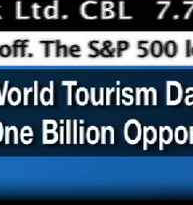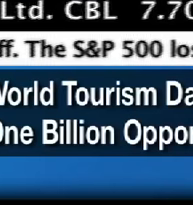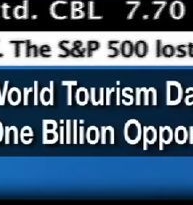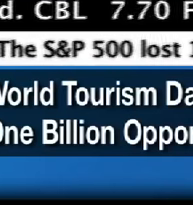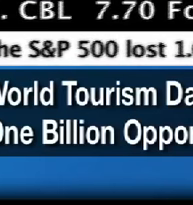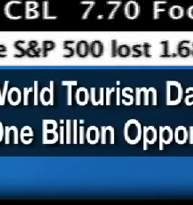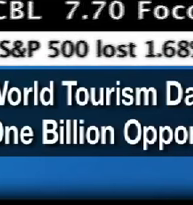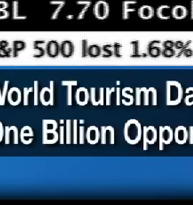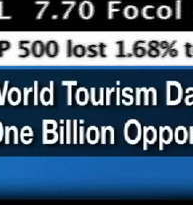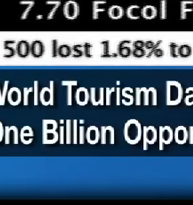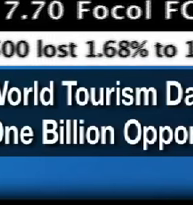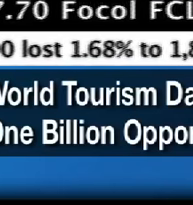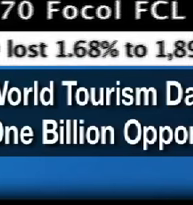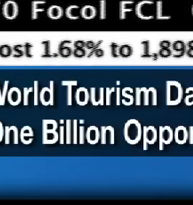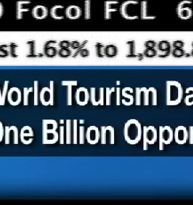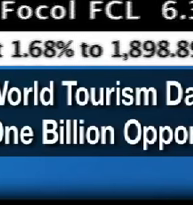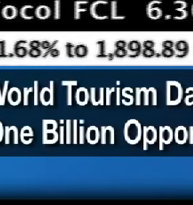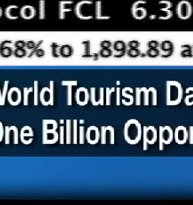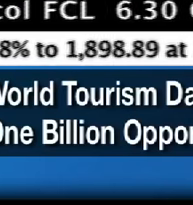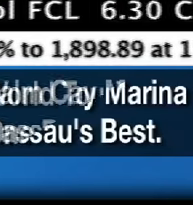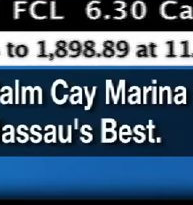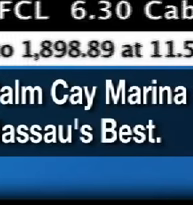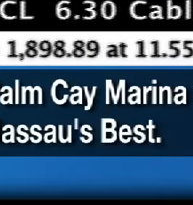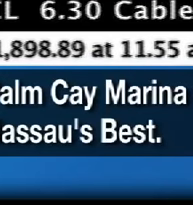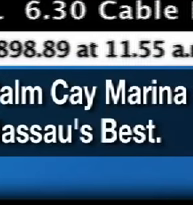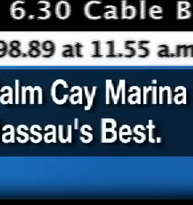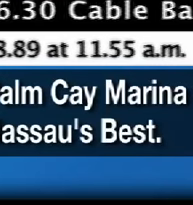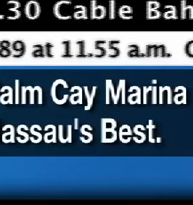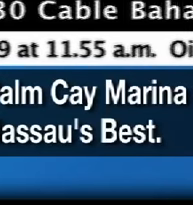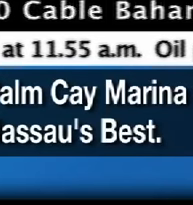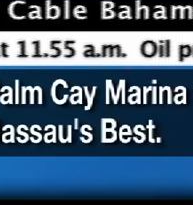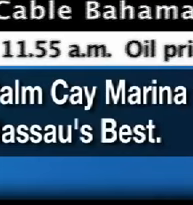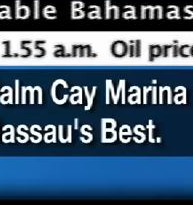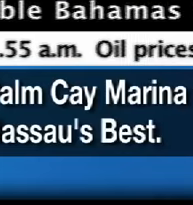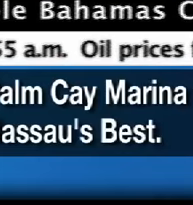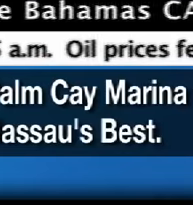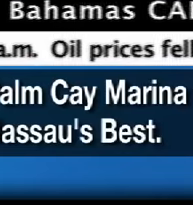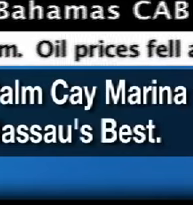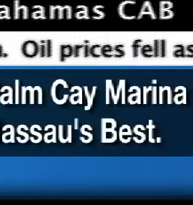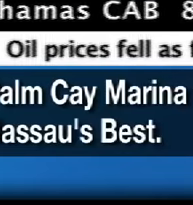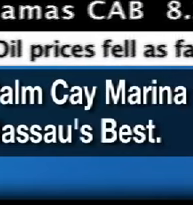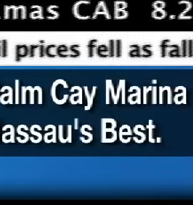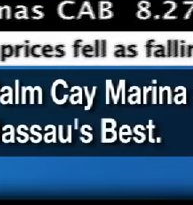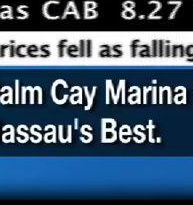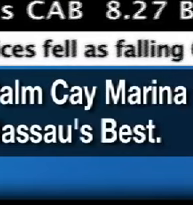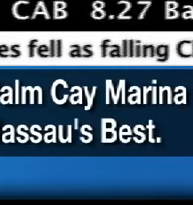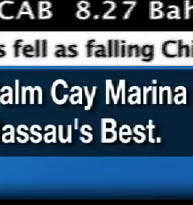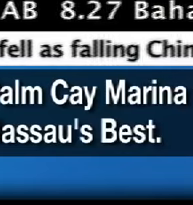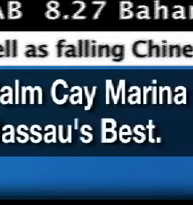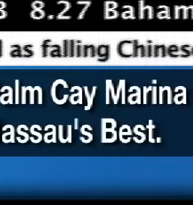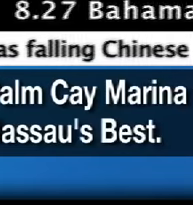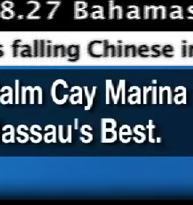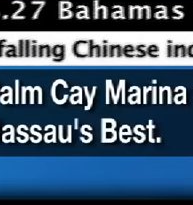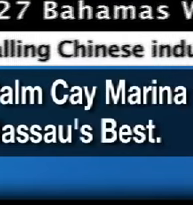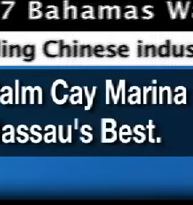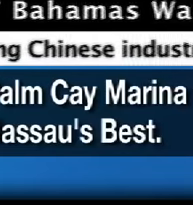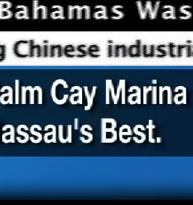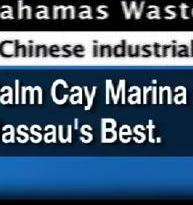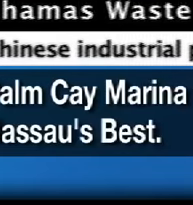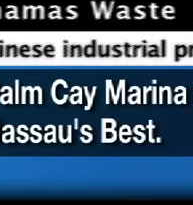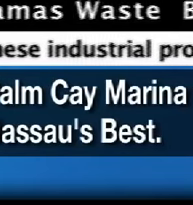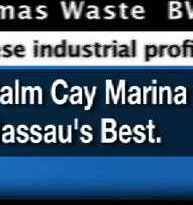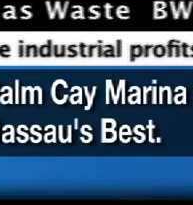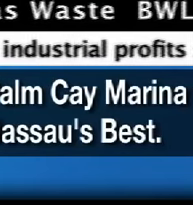continued growth and development over the years. And another business used, the 194 slip marina at Palm Cay in eastern